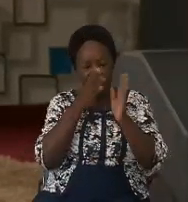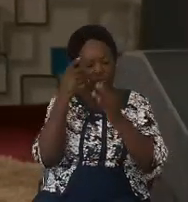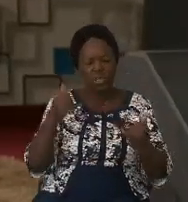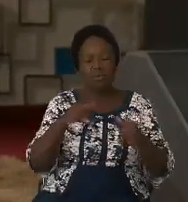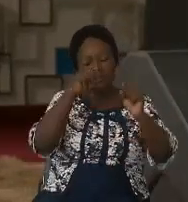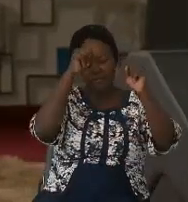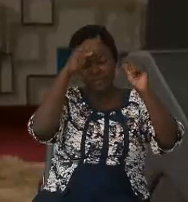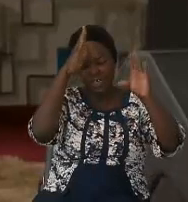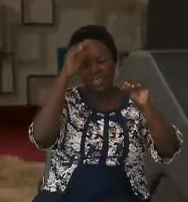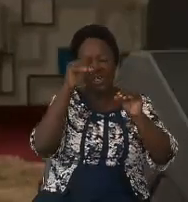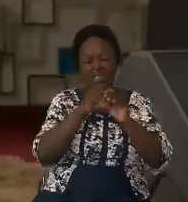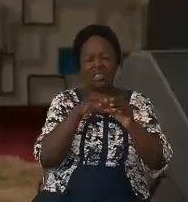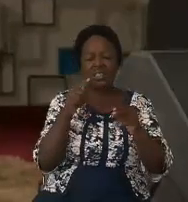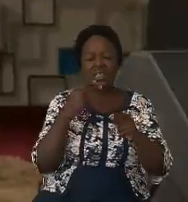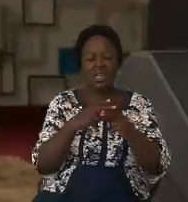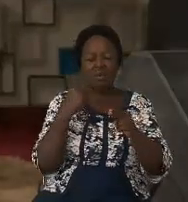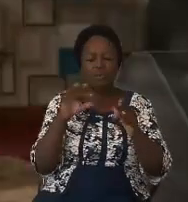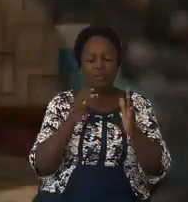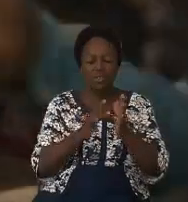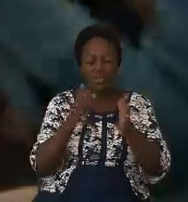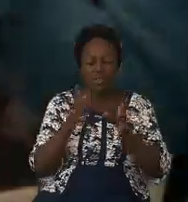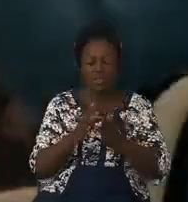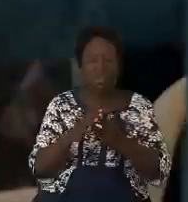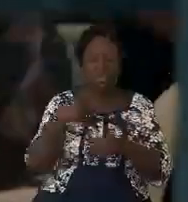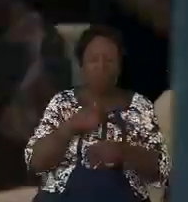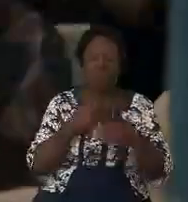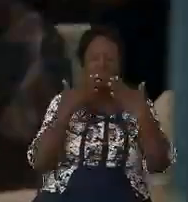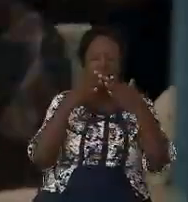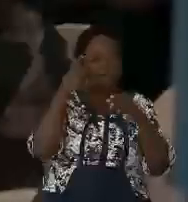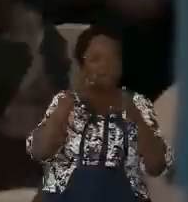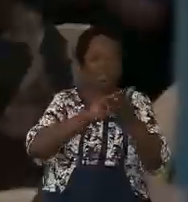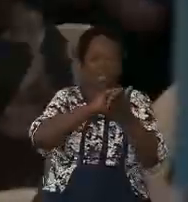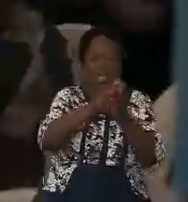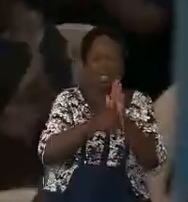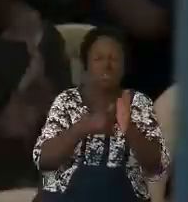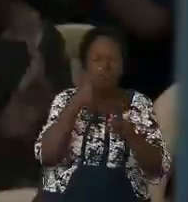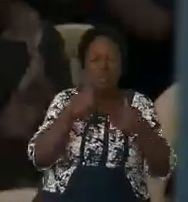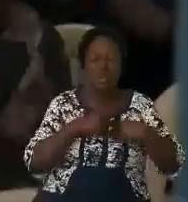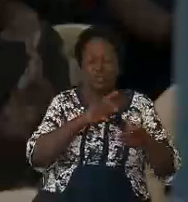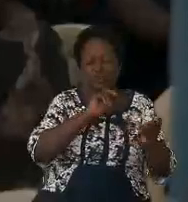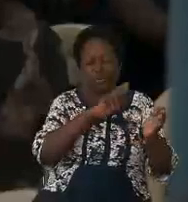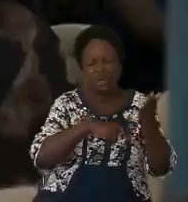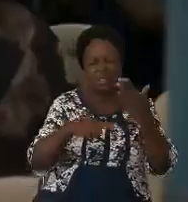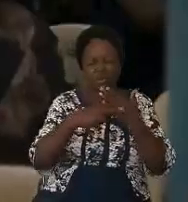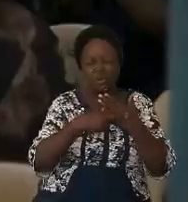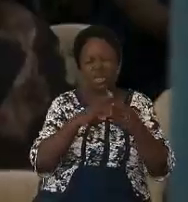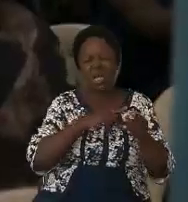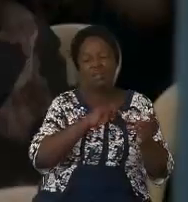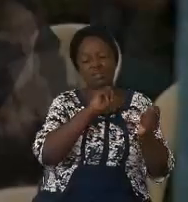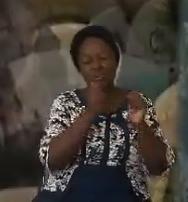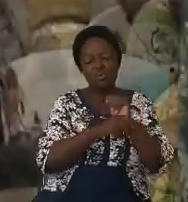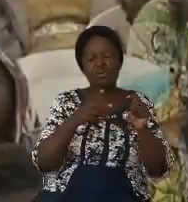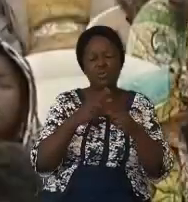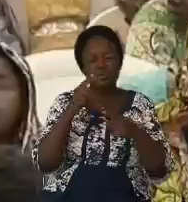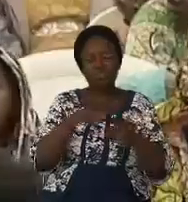have returned to the Lord. I'm praying for you now, Father, in the name of Jesus. We thank you for these who have